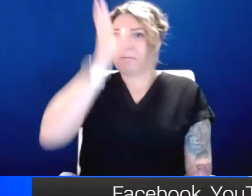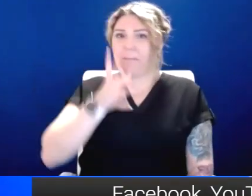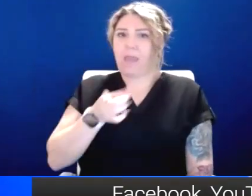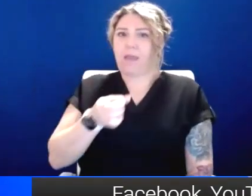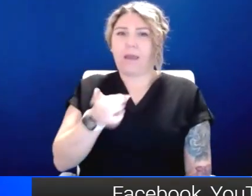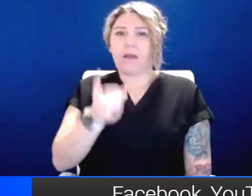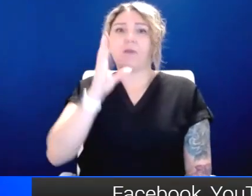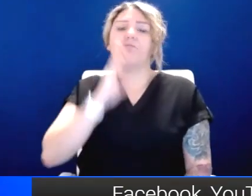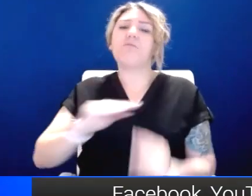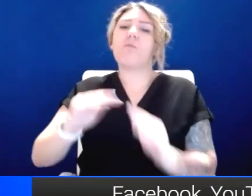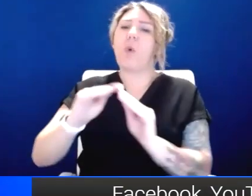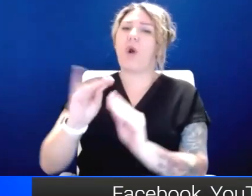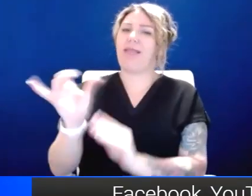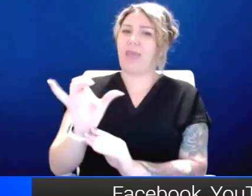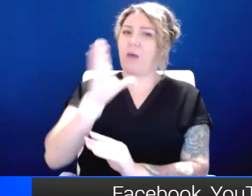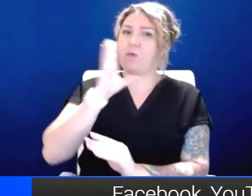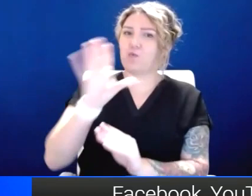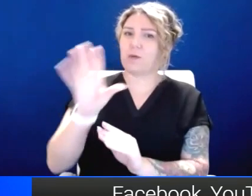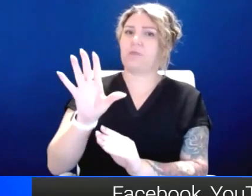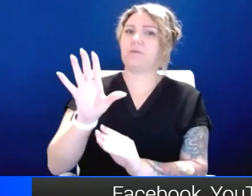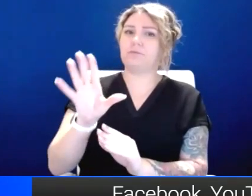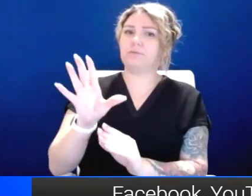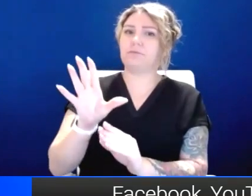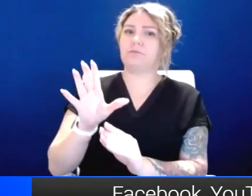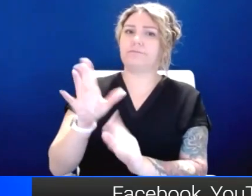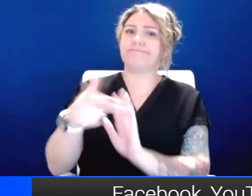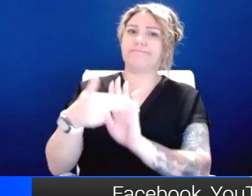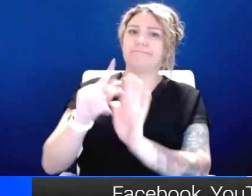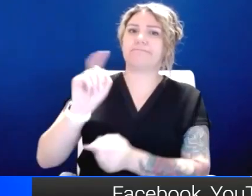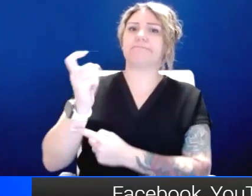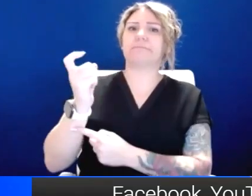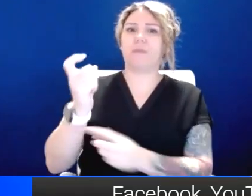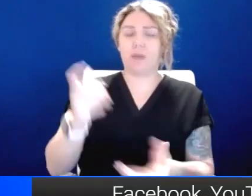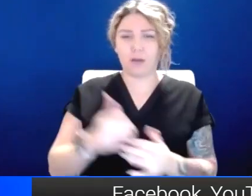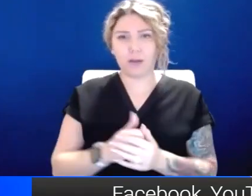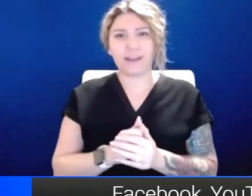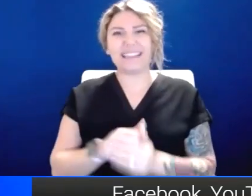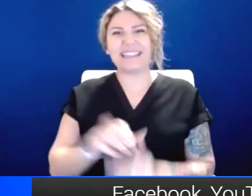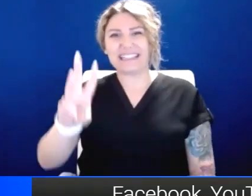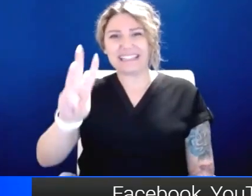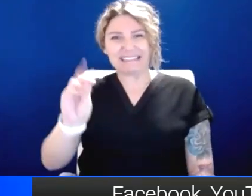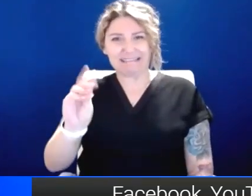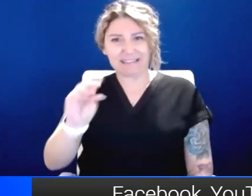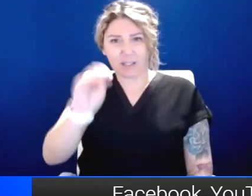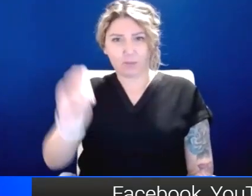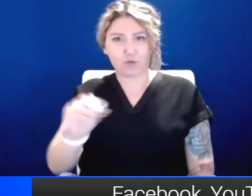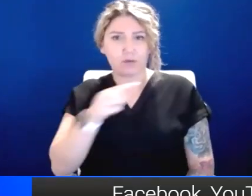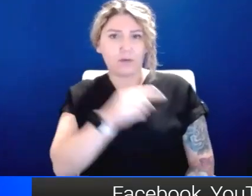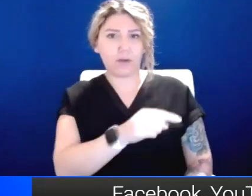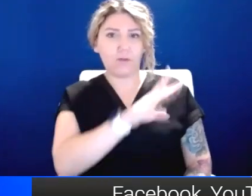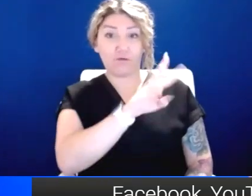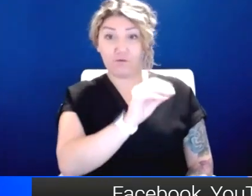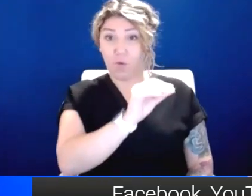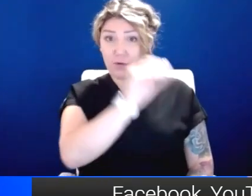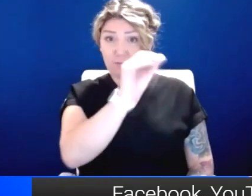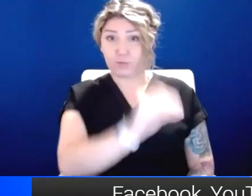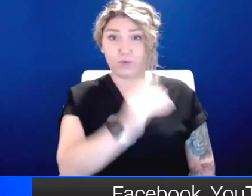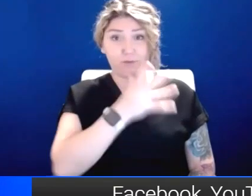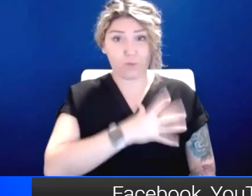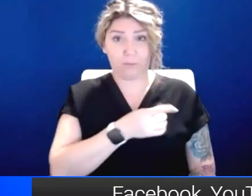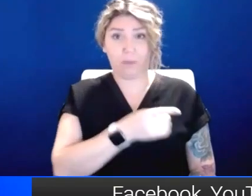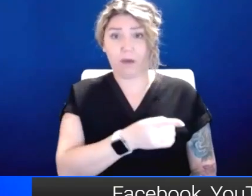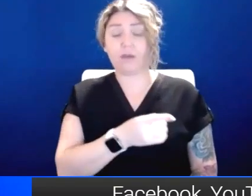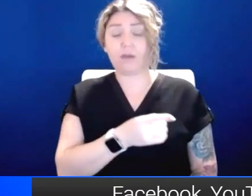talk about 60% of the Parkinson's is in men, 40% is women. And because of that also, there are